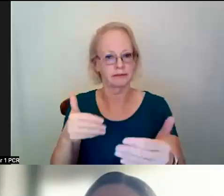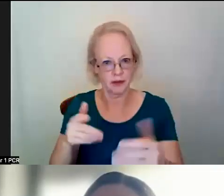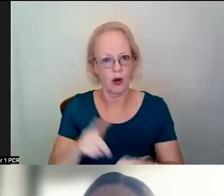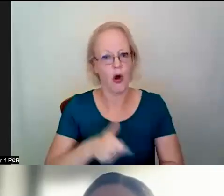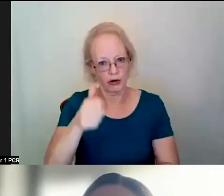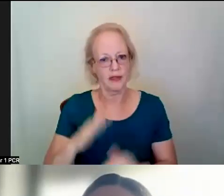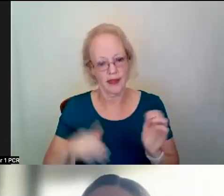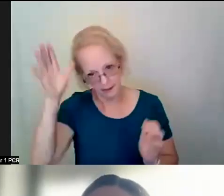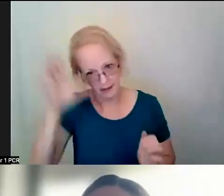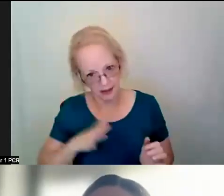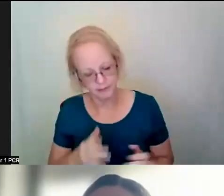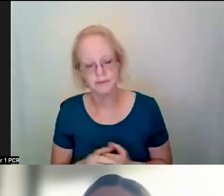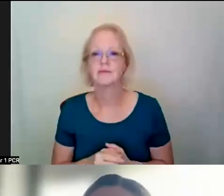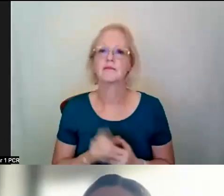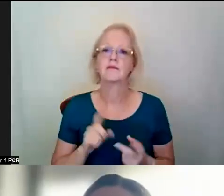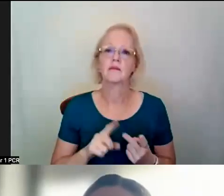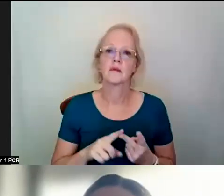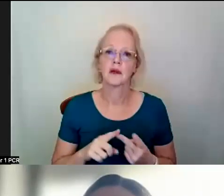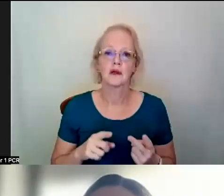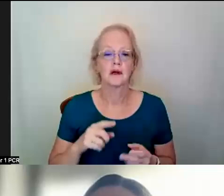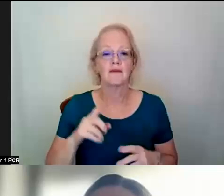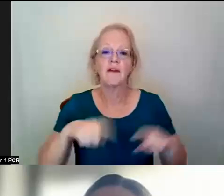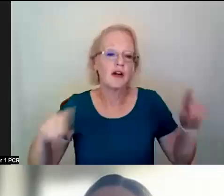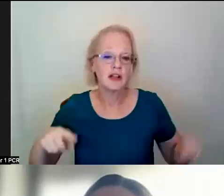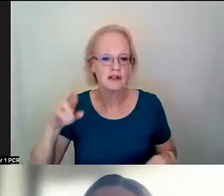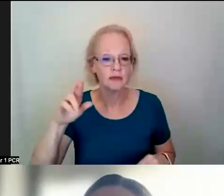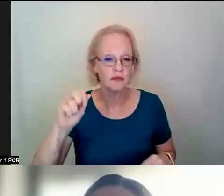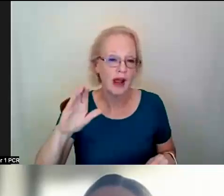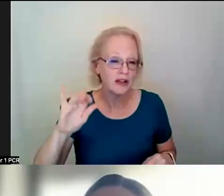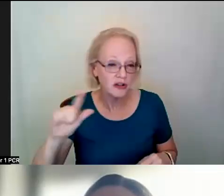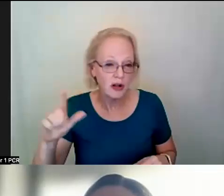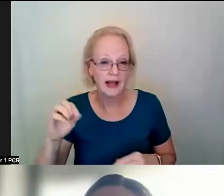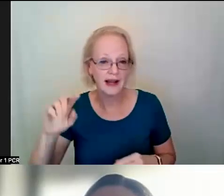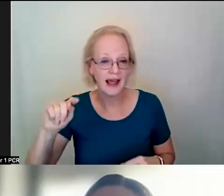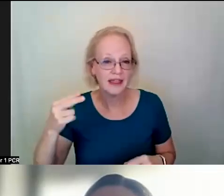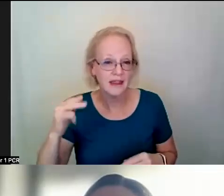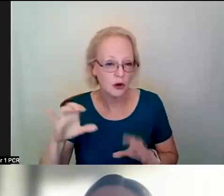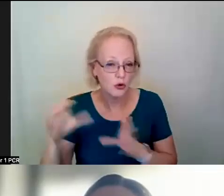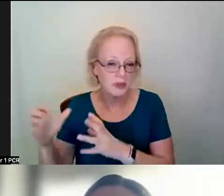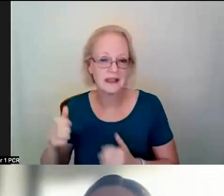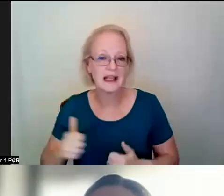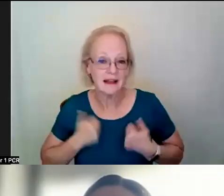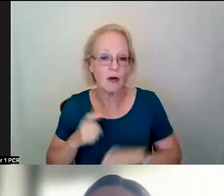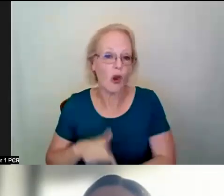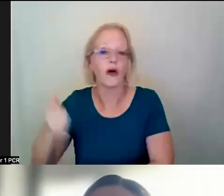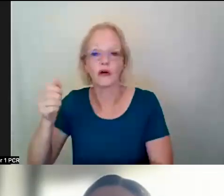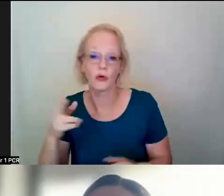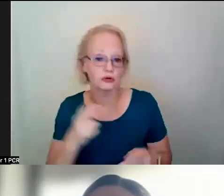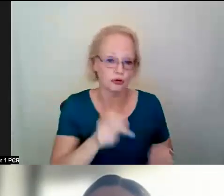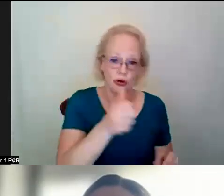Various racial and ethnic groups live longer or shorter. So typically, again, just